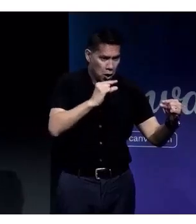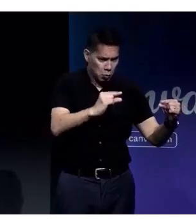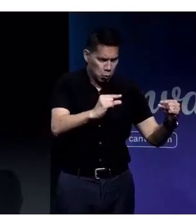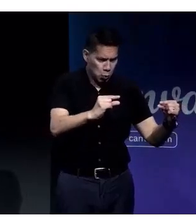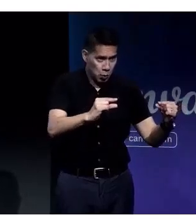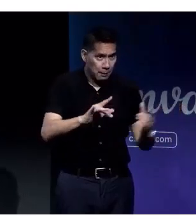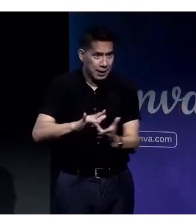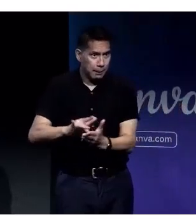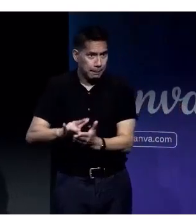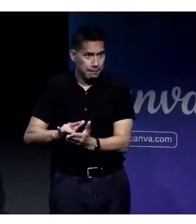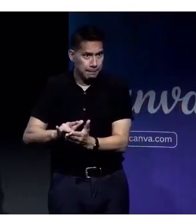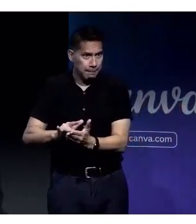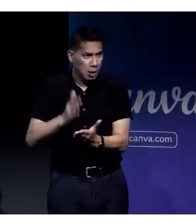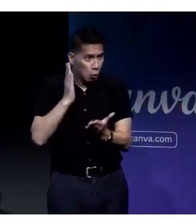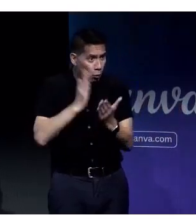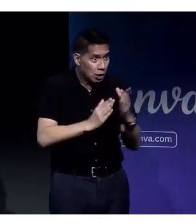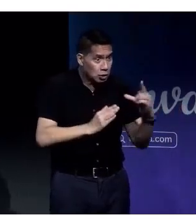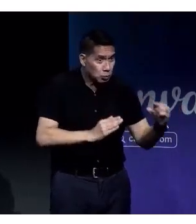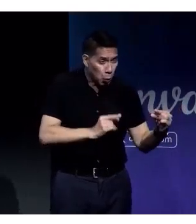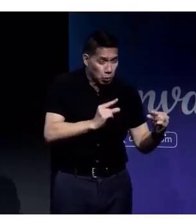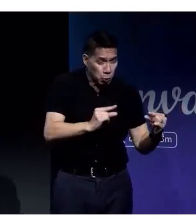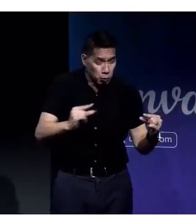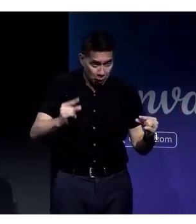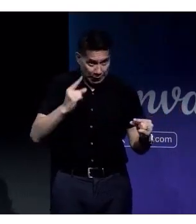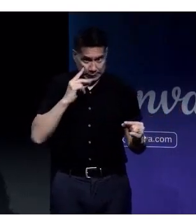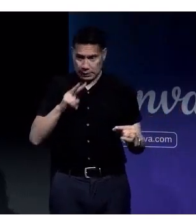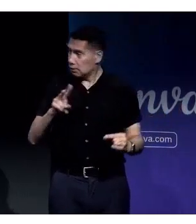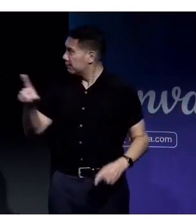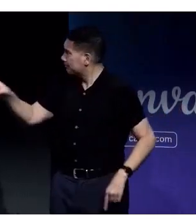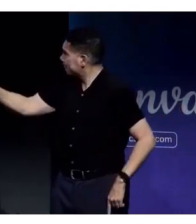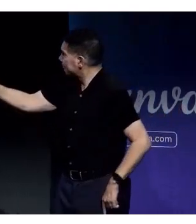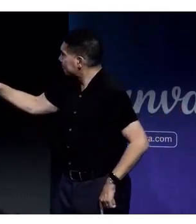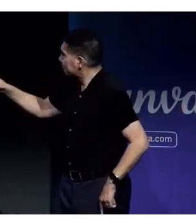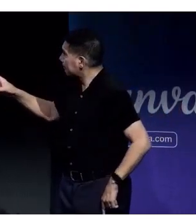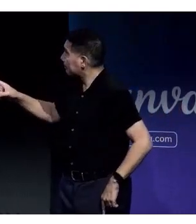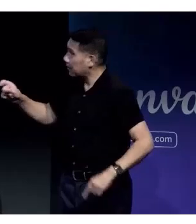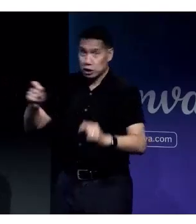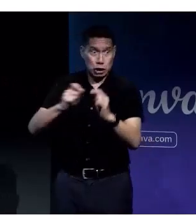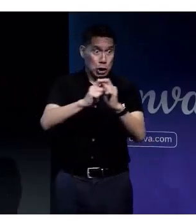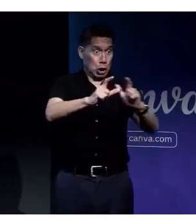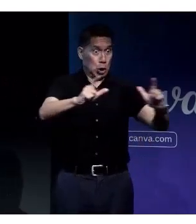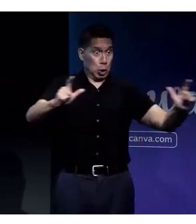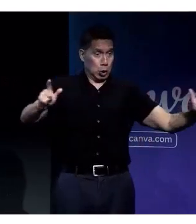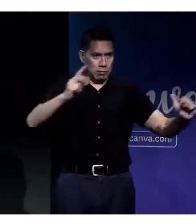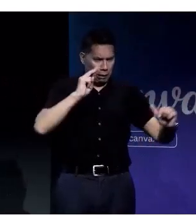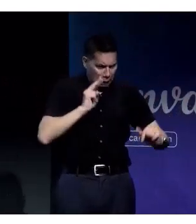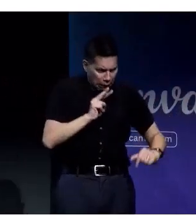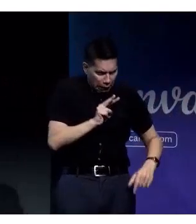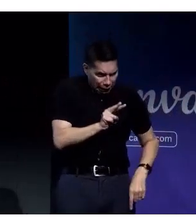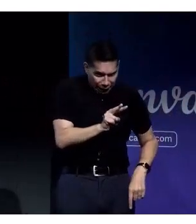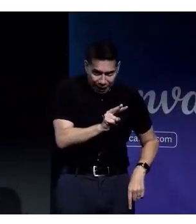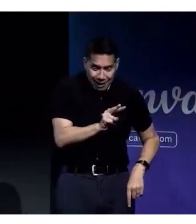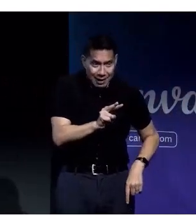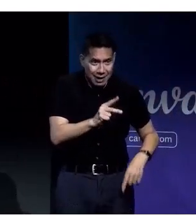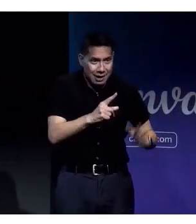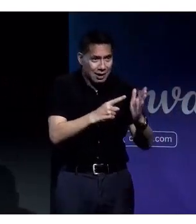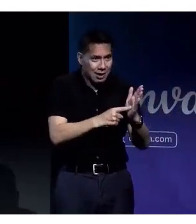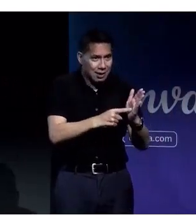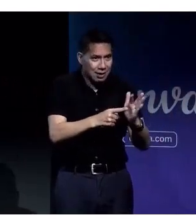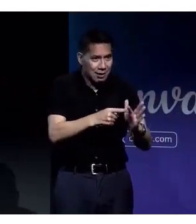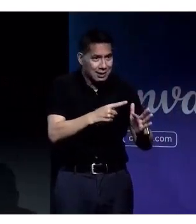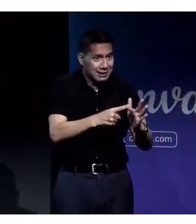small. And you might not be able to tell, I can barely tell, and this is huge, but the text